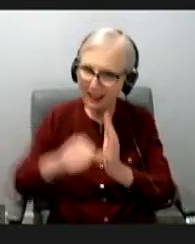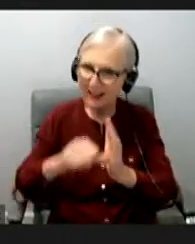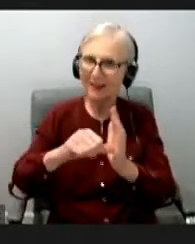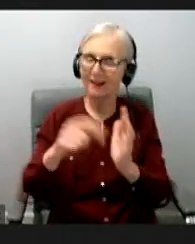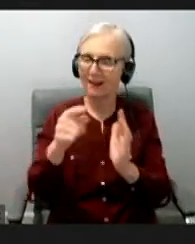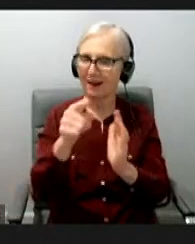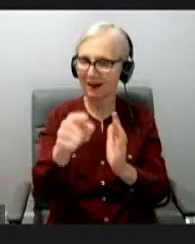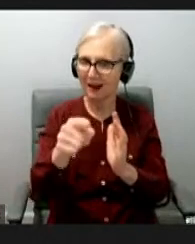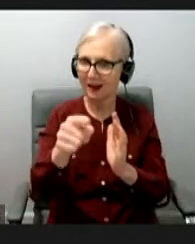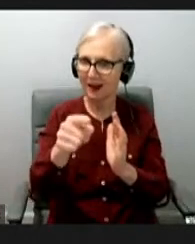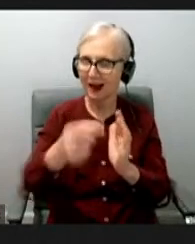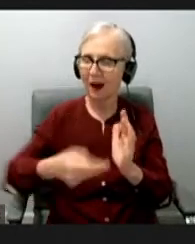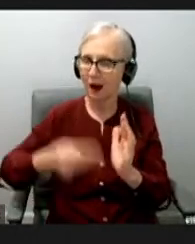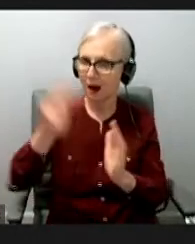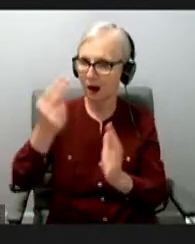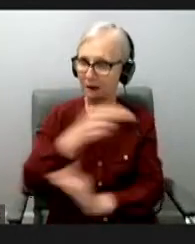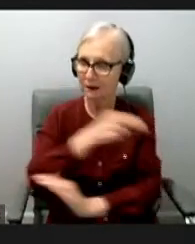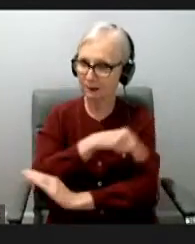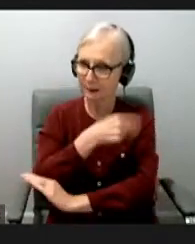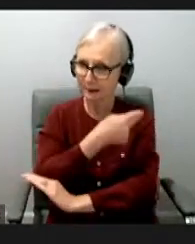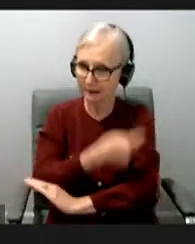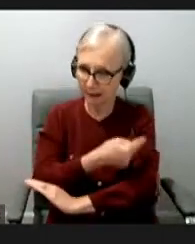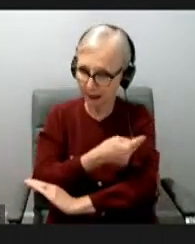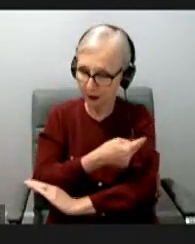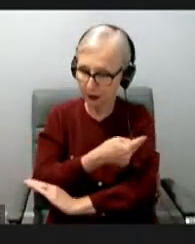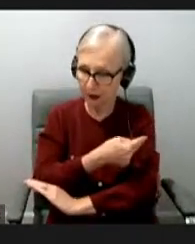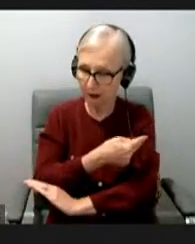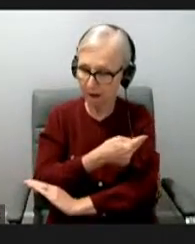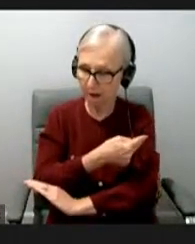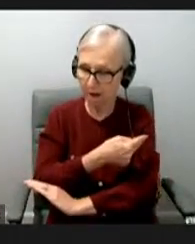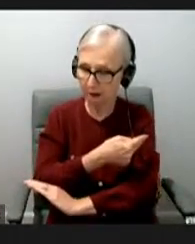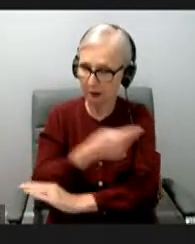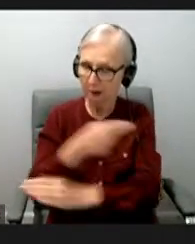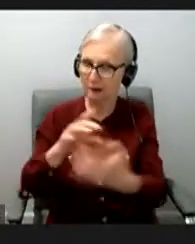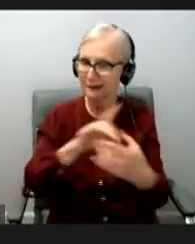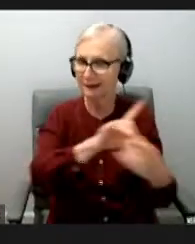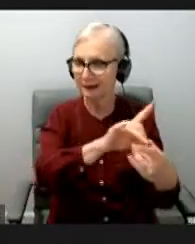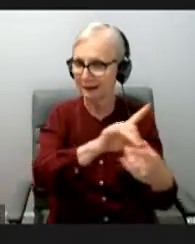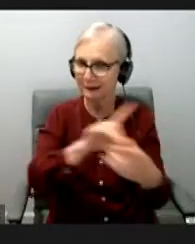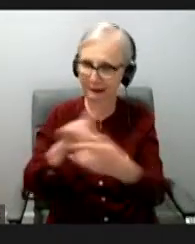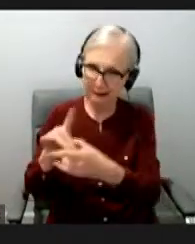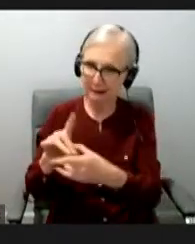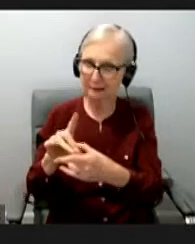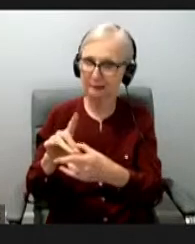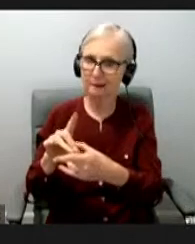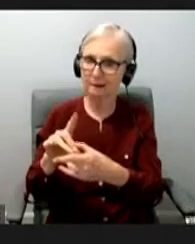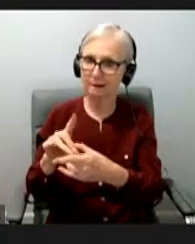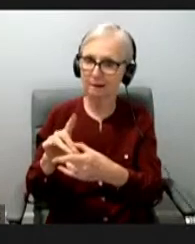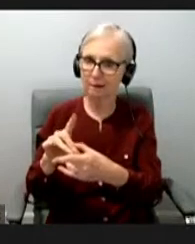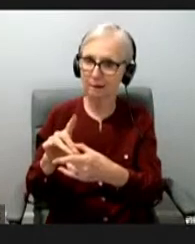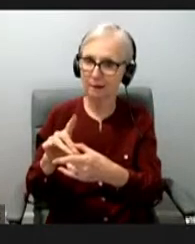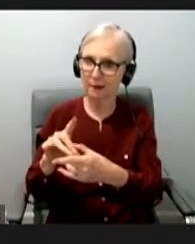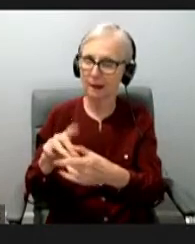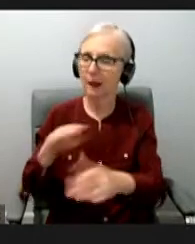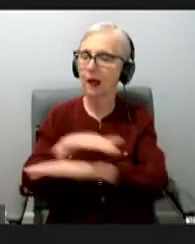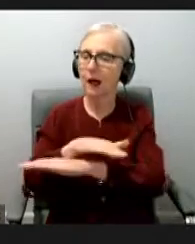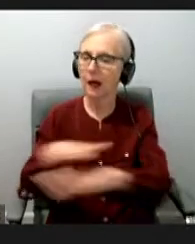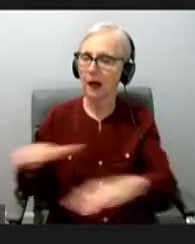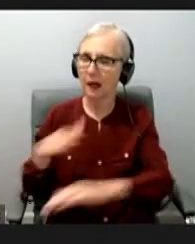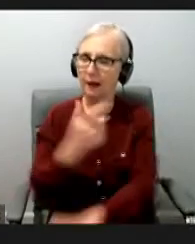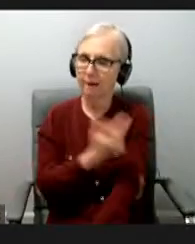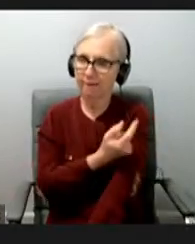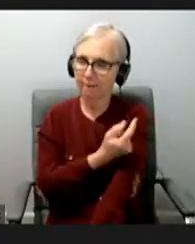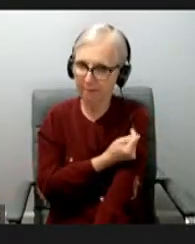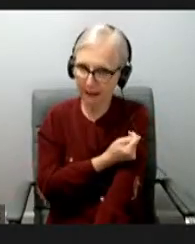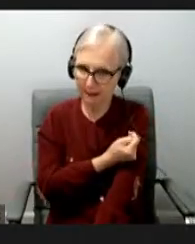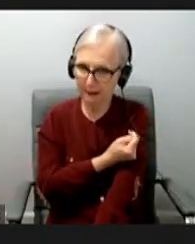our hospitalizations are a pandemic of the unvaccinated at